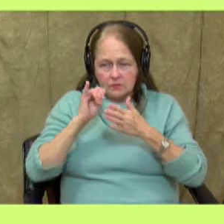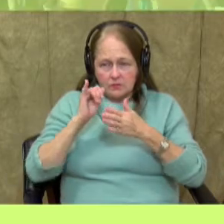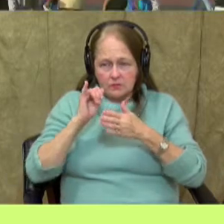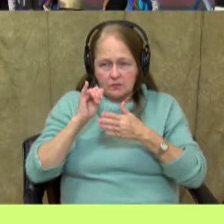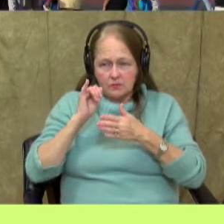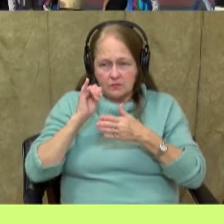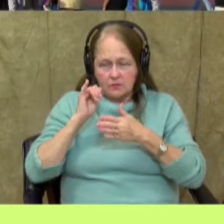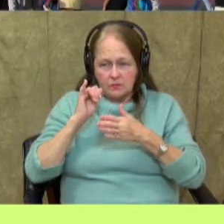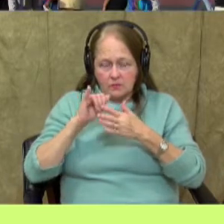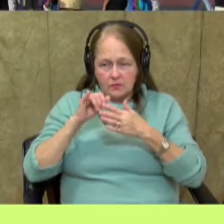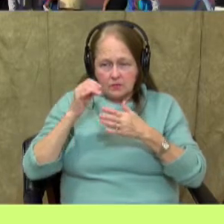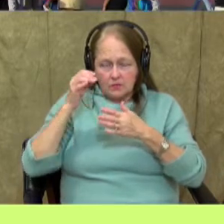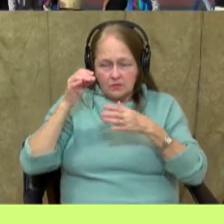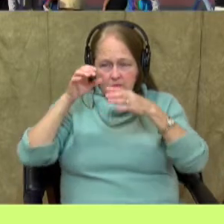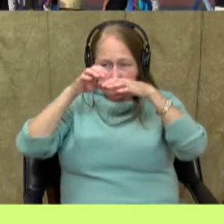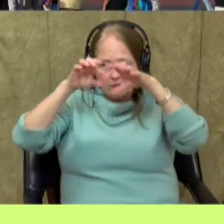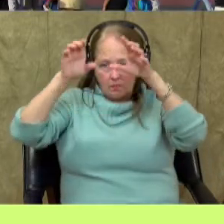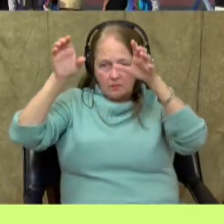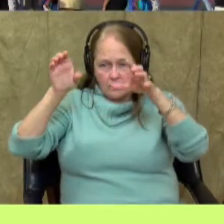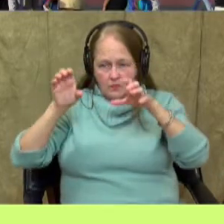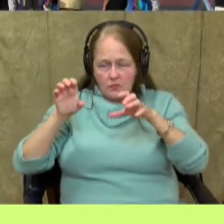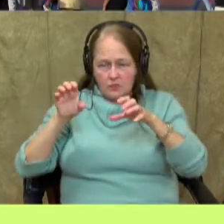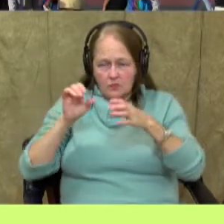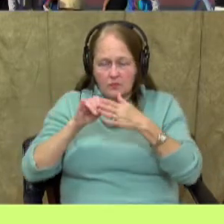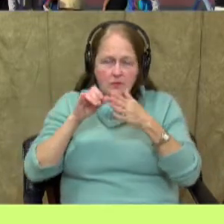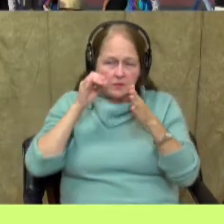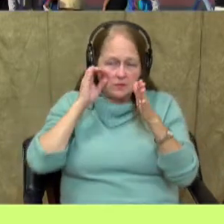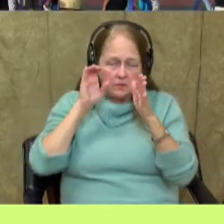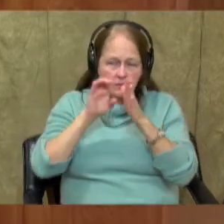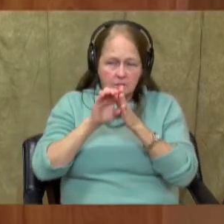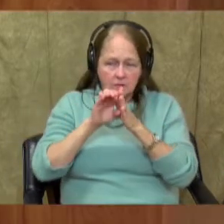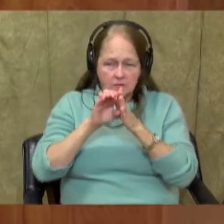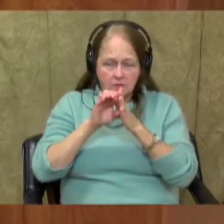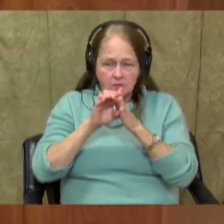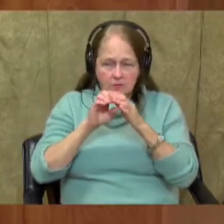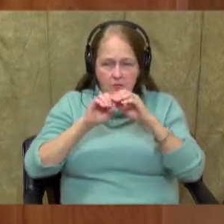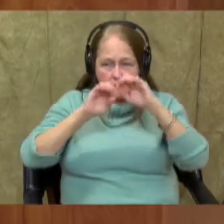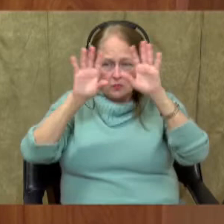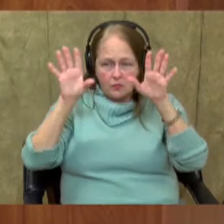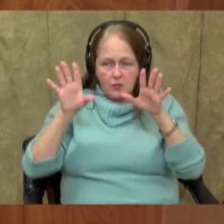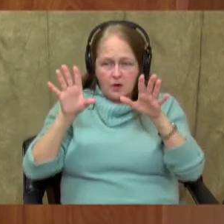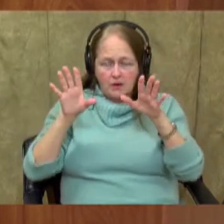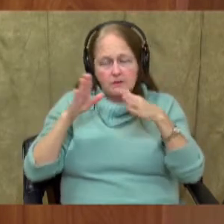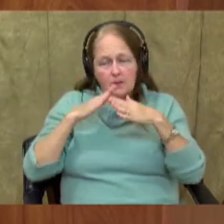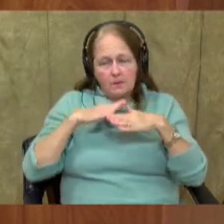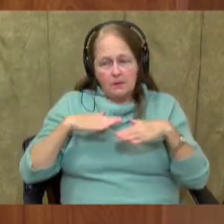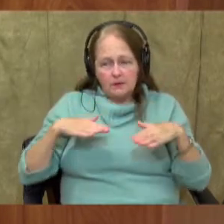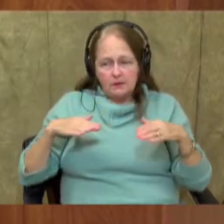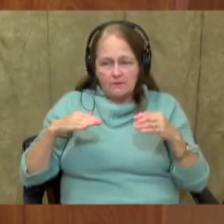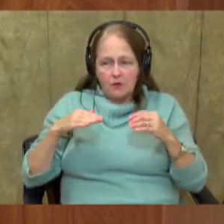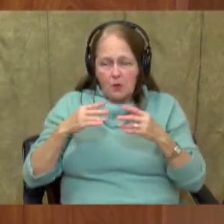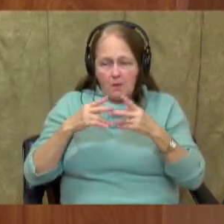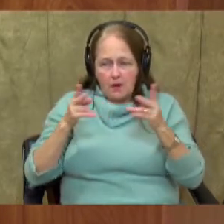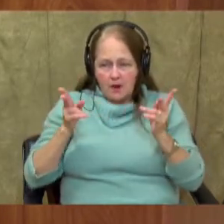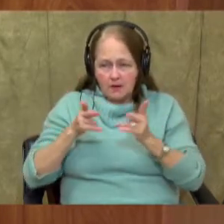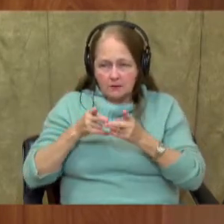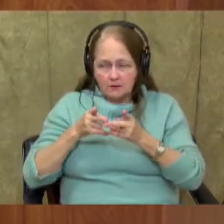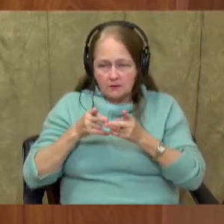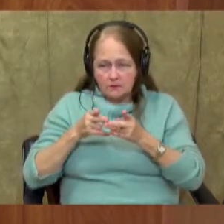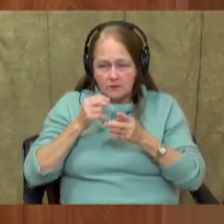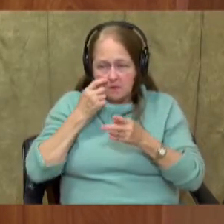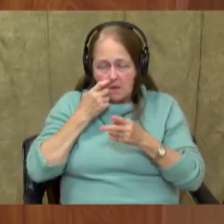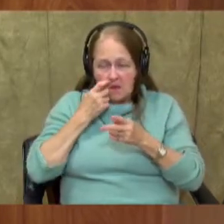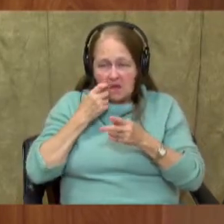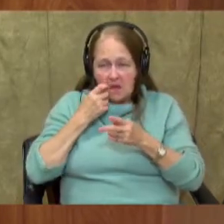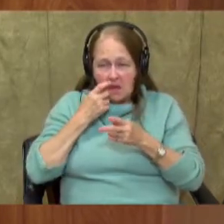at. Then when you look at this picture, this one paints a bright and peaceful place, all right? So